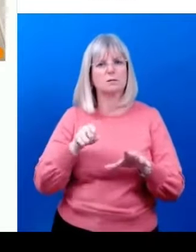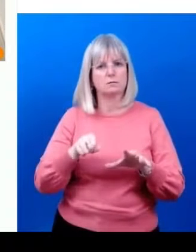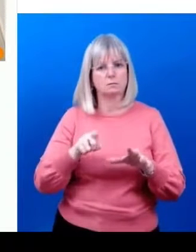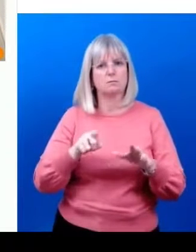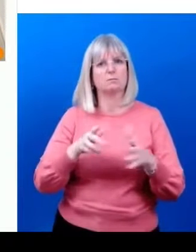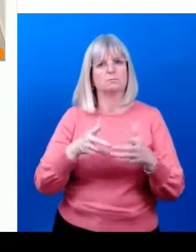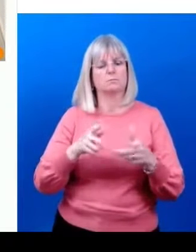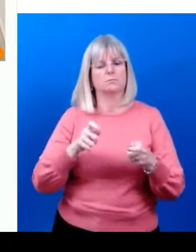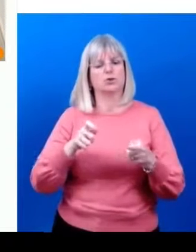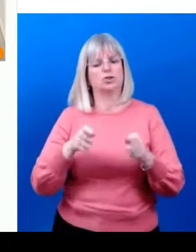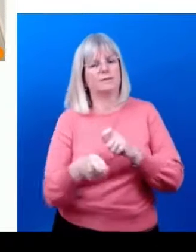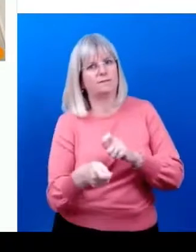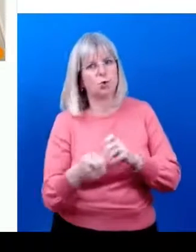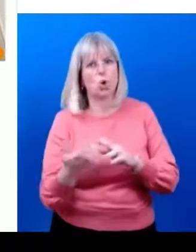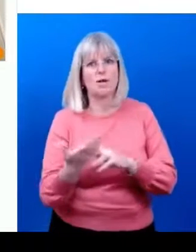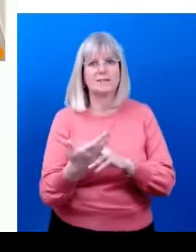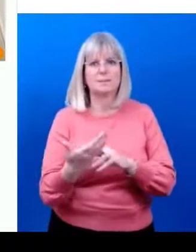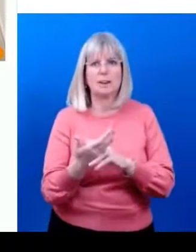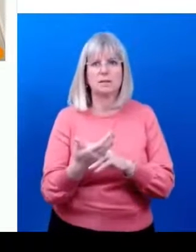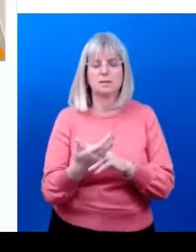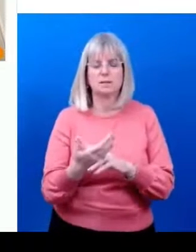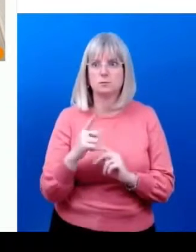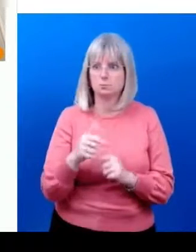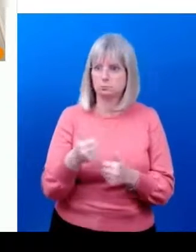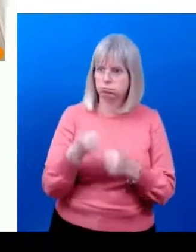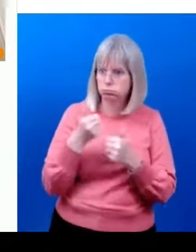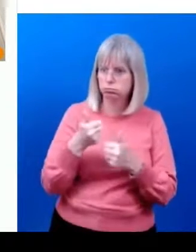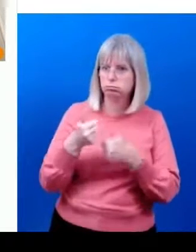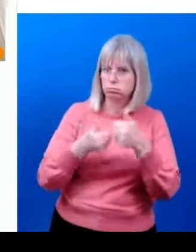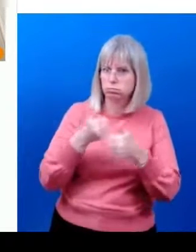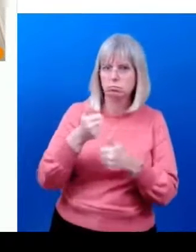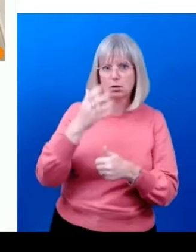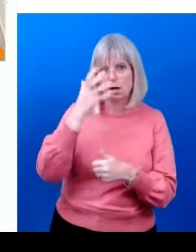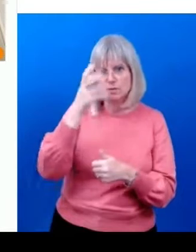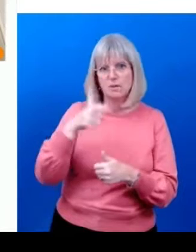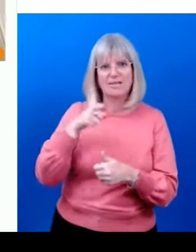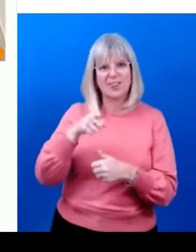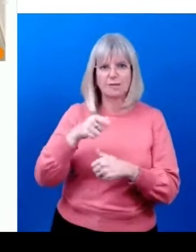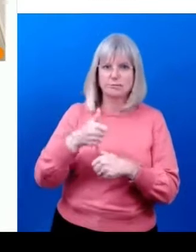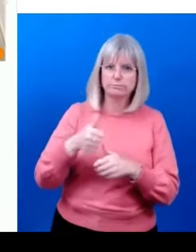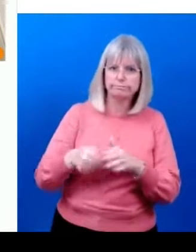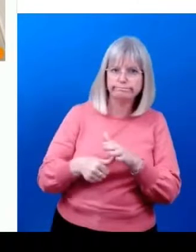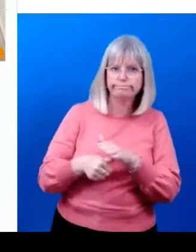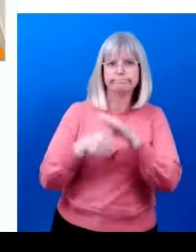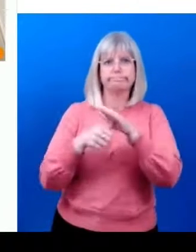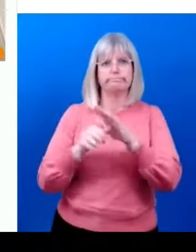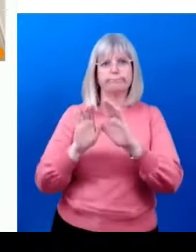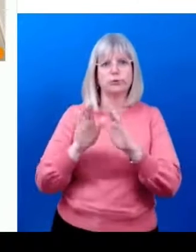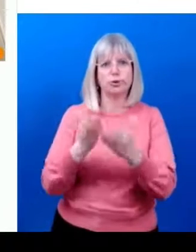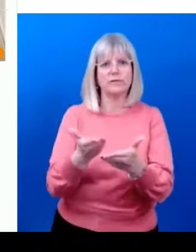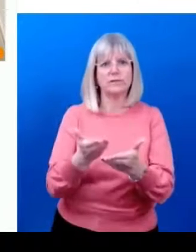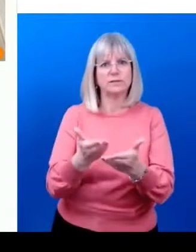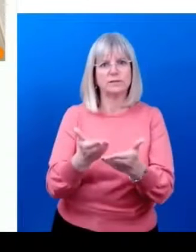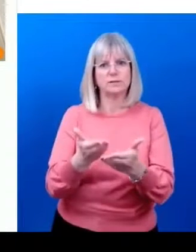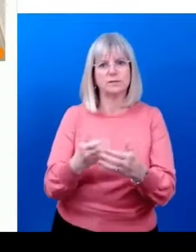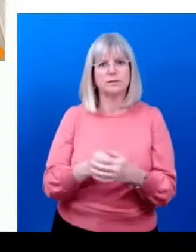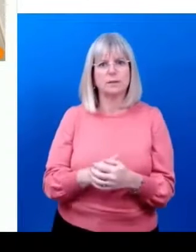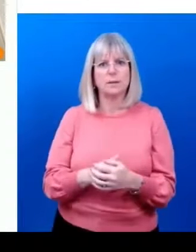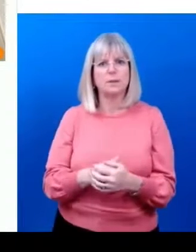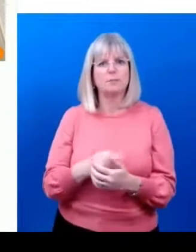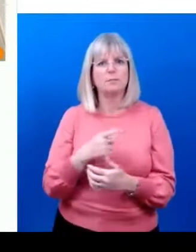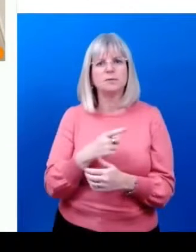on web accessibility and is really at the core of the services. The Portuguese government is completely out of that. On their websites, they are